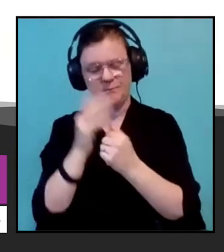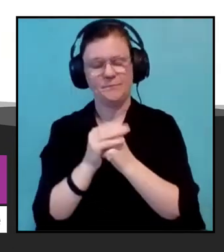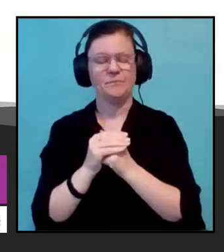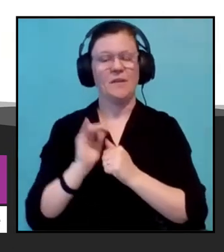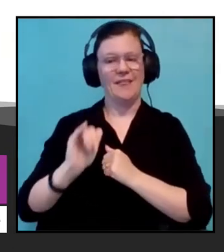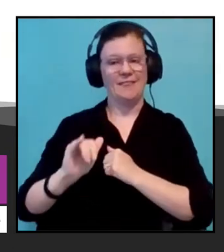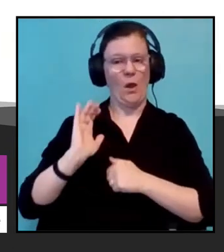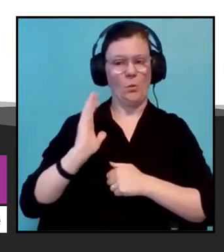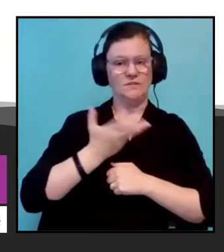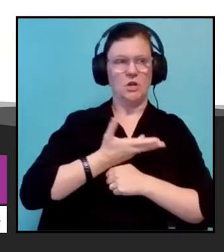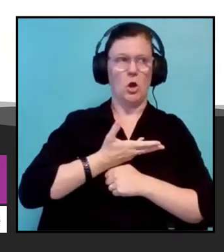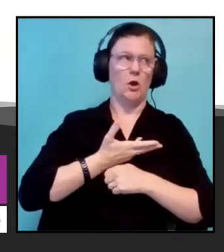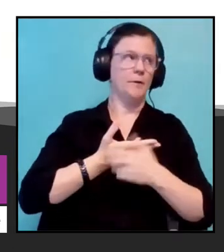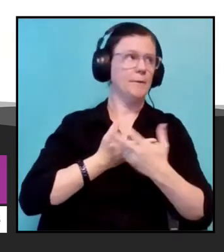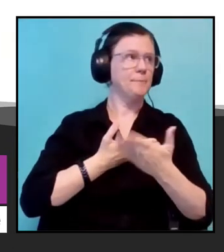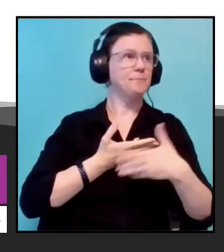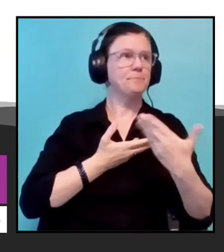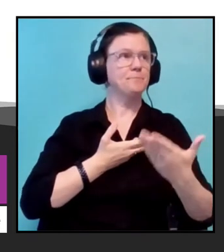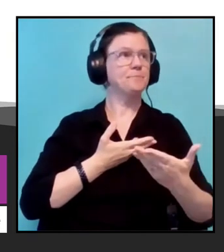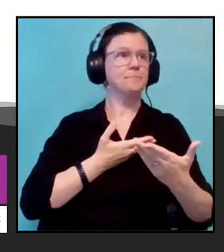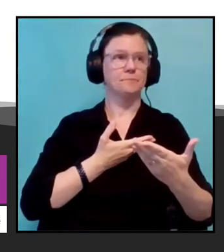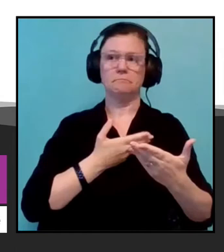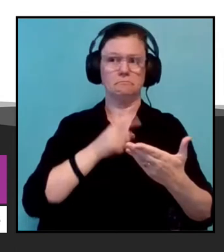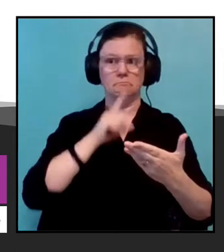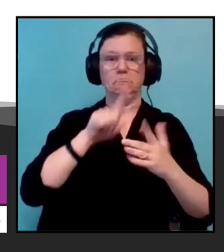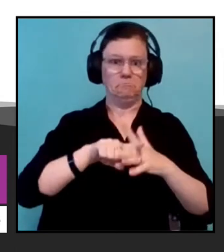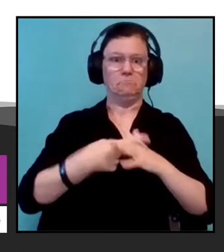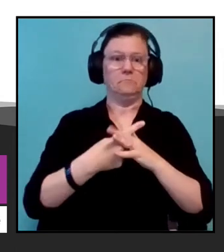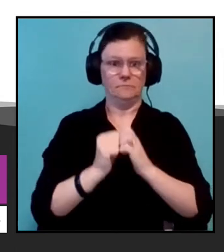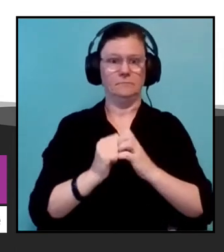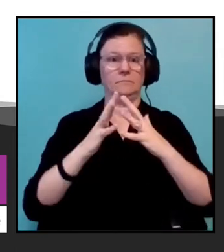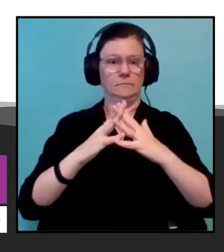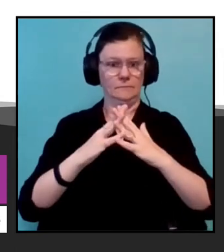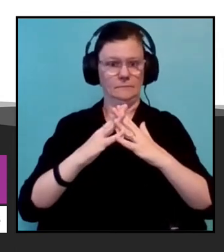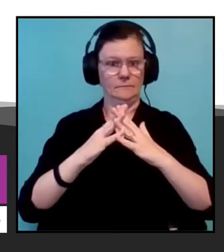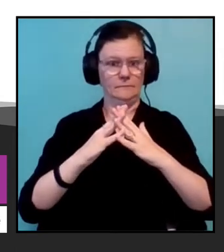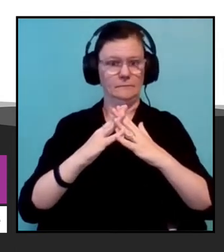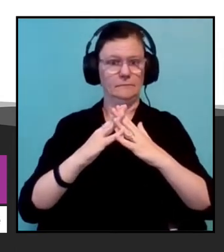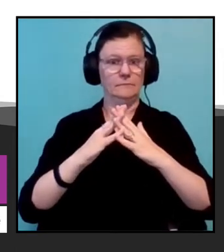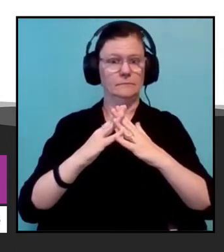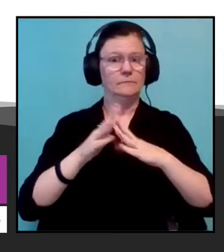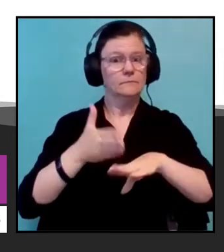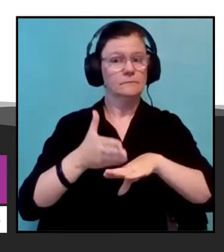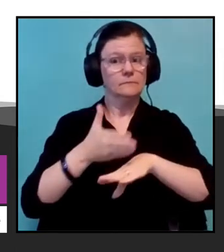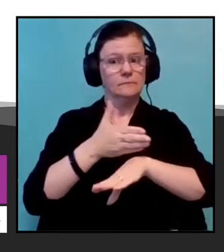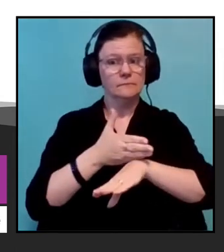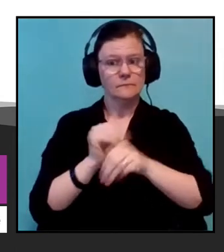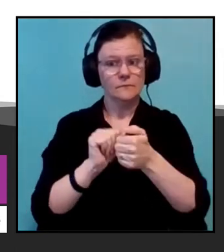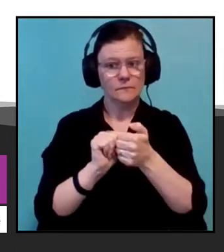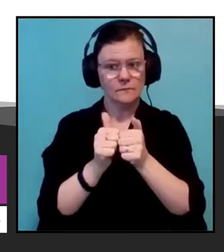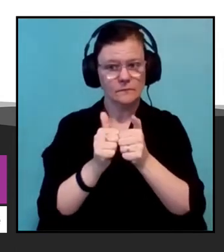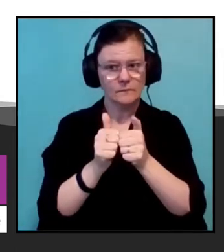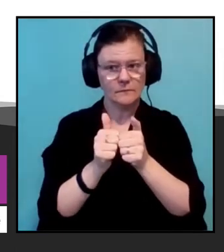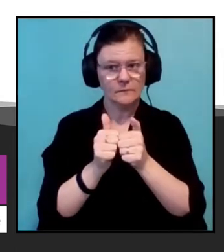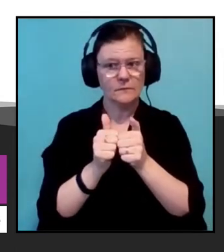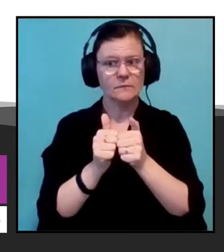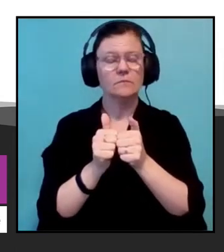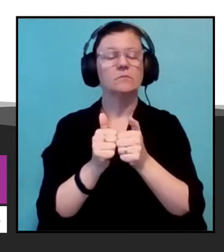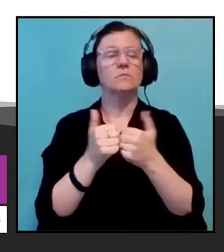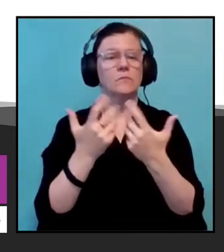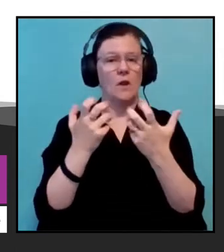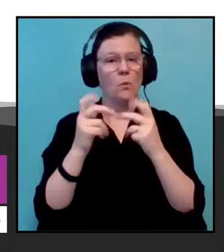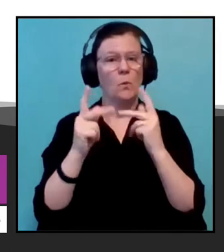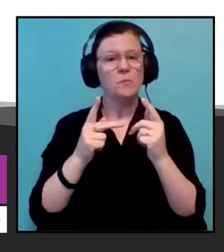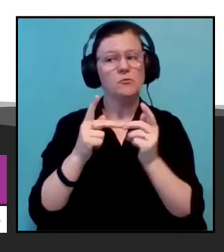about our actual activation. And to enhance that, we wanted people to